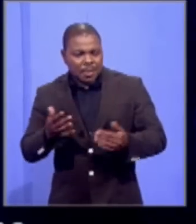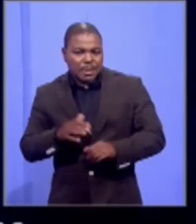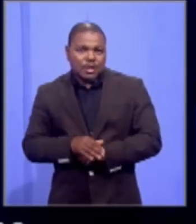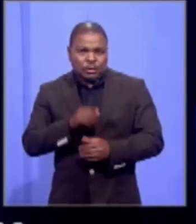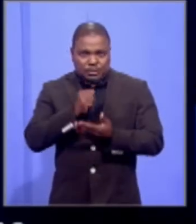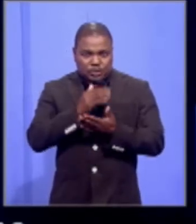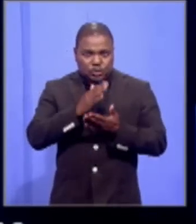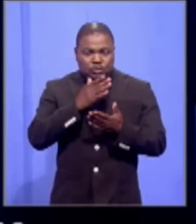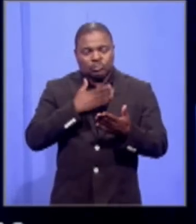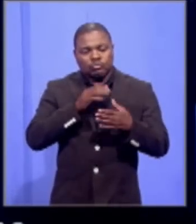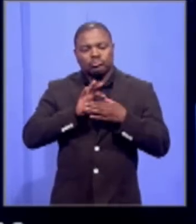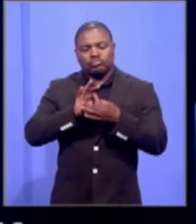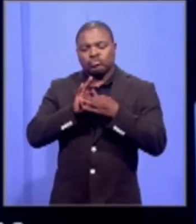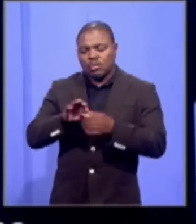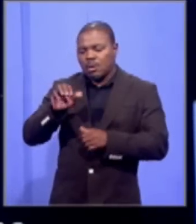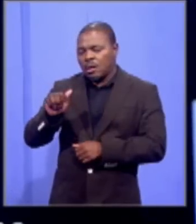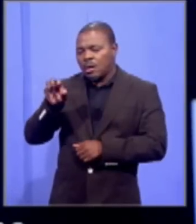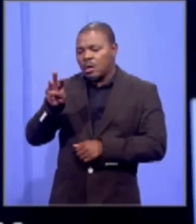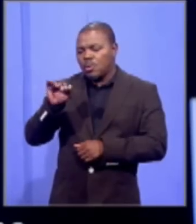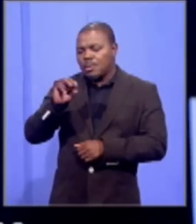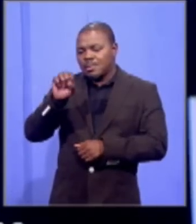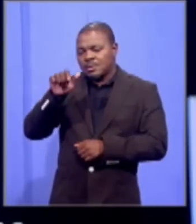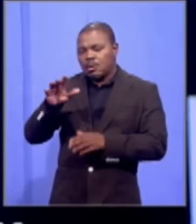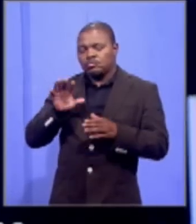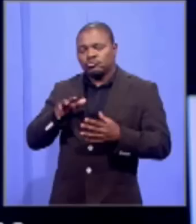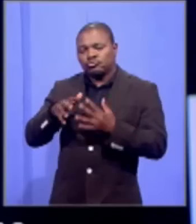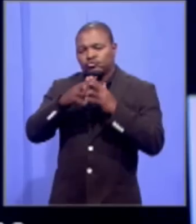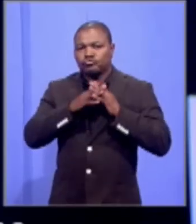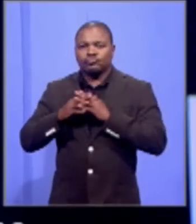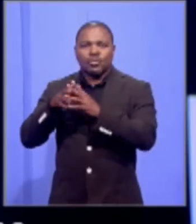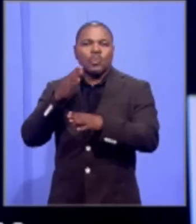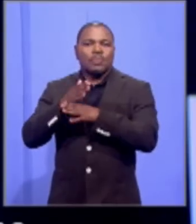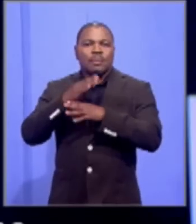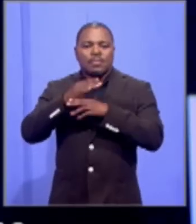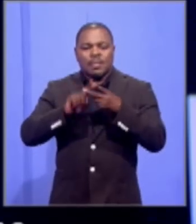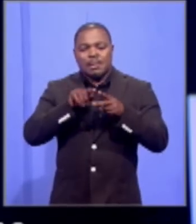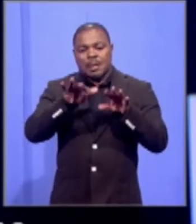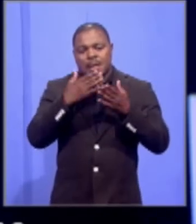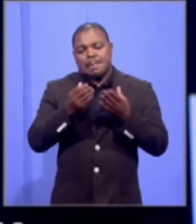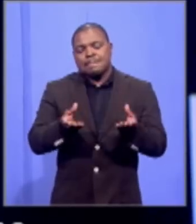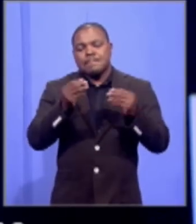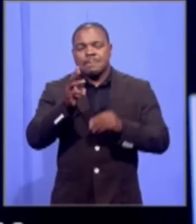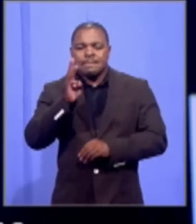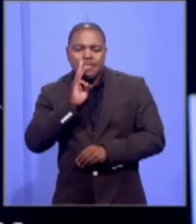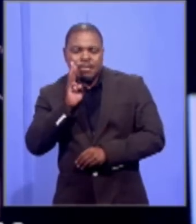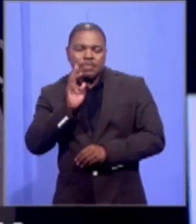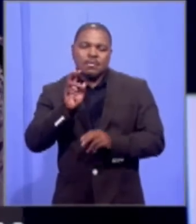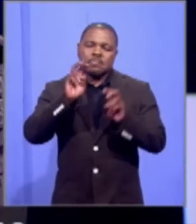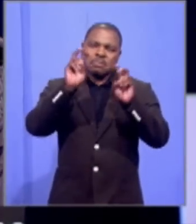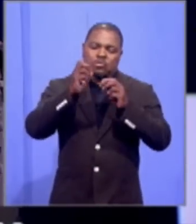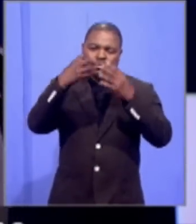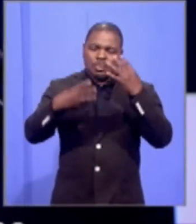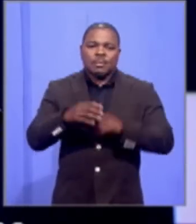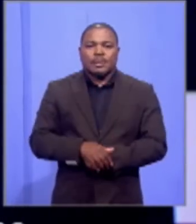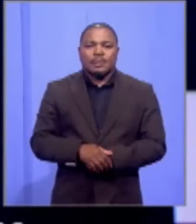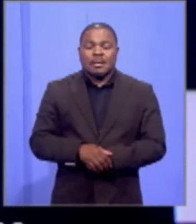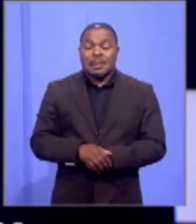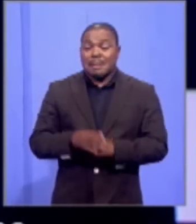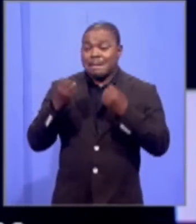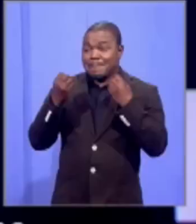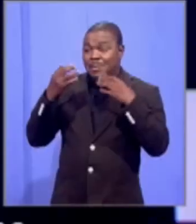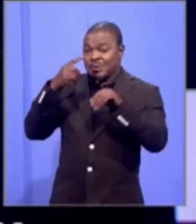kgone go ba sebetse le AWIMSA re be ntho e le nngwe and then batho ba kgone gore ba be le bo metsi ba be le bo metlakase ha